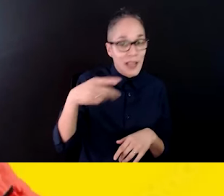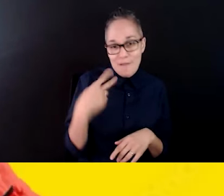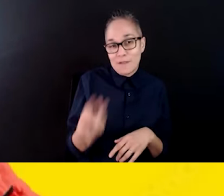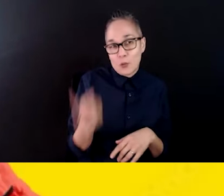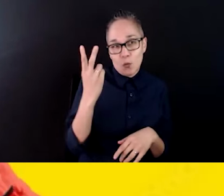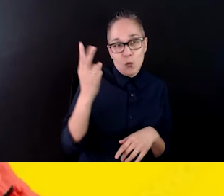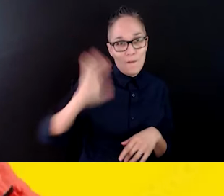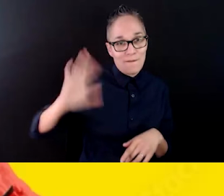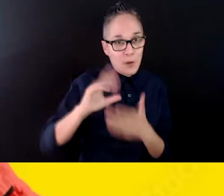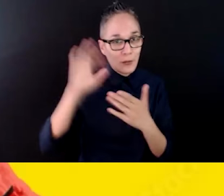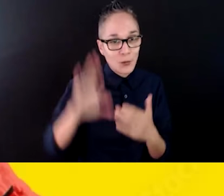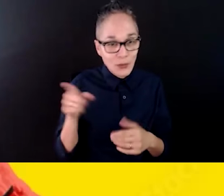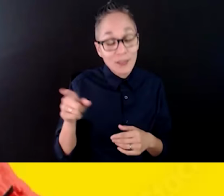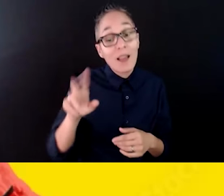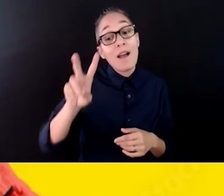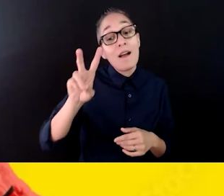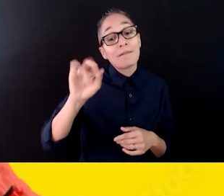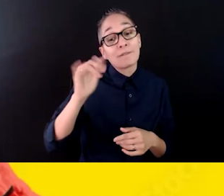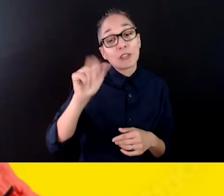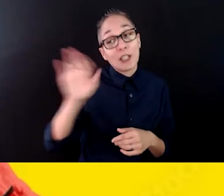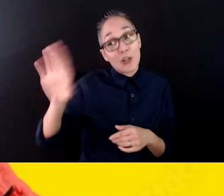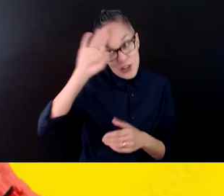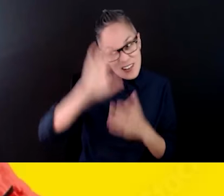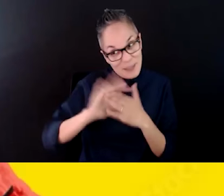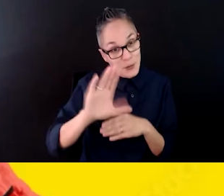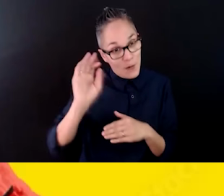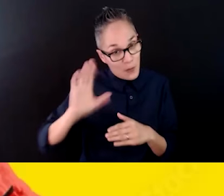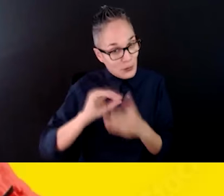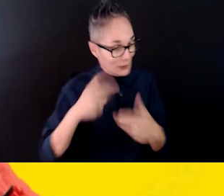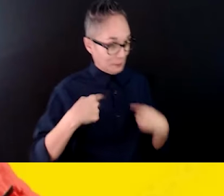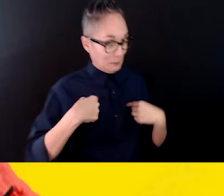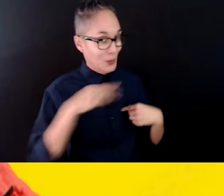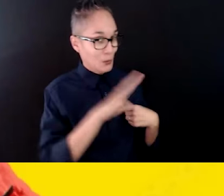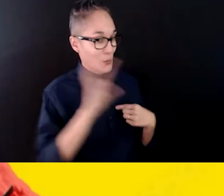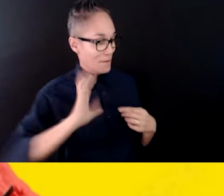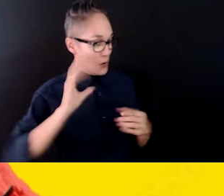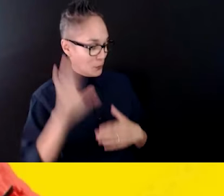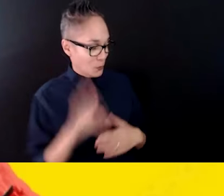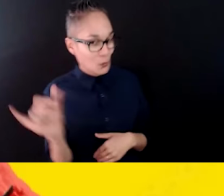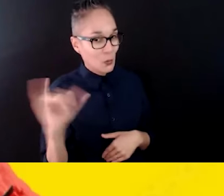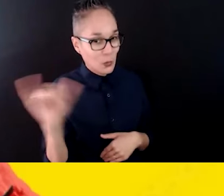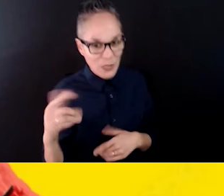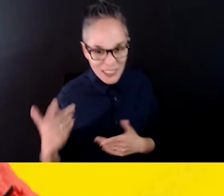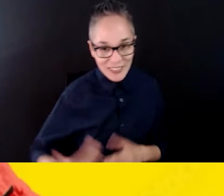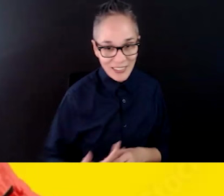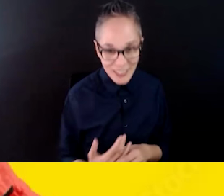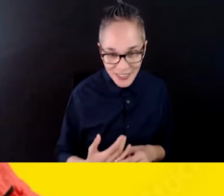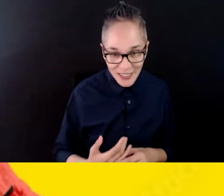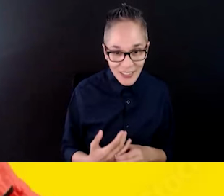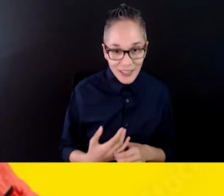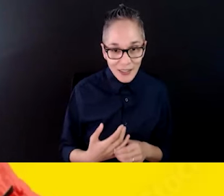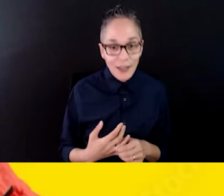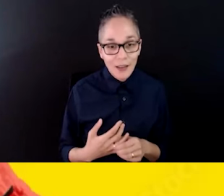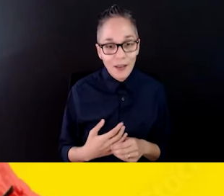So Virginia's husband was a student of yours, and then I was a student of Mark's way back. So yes,